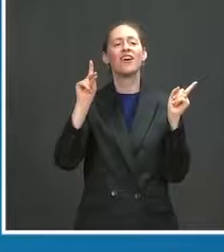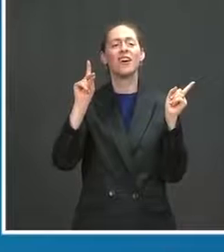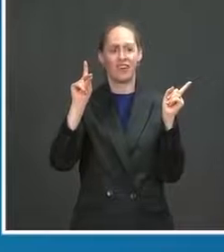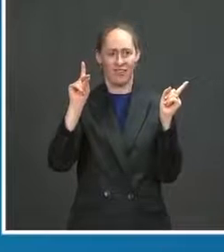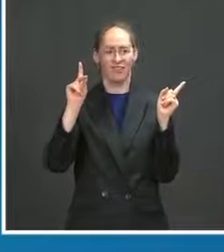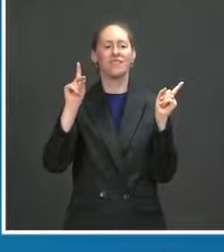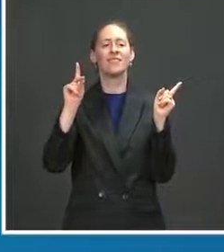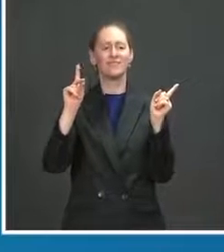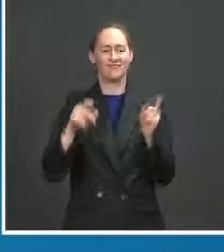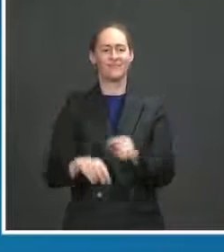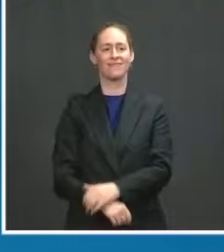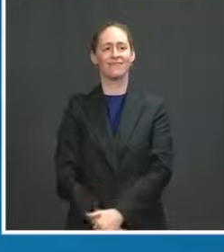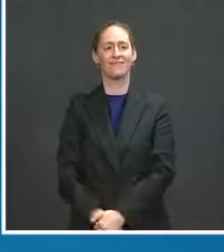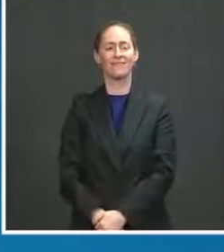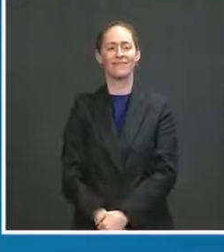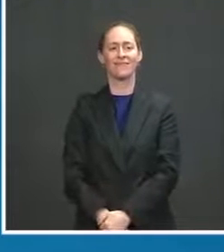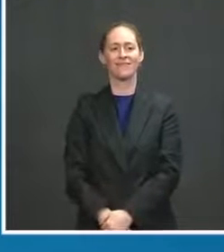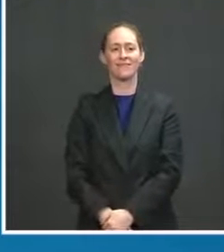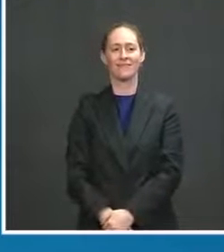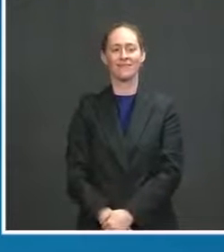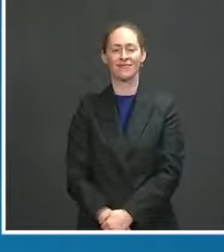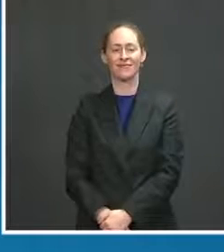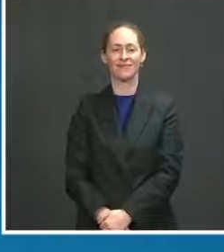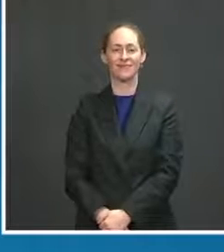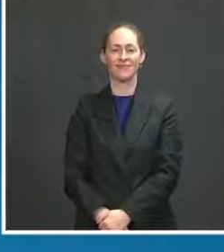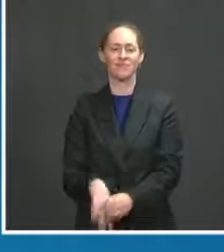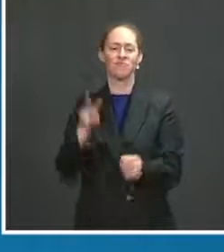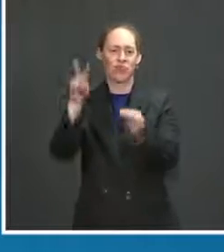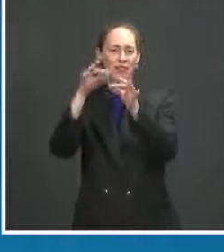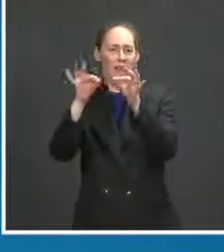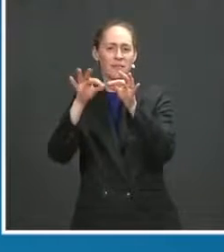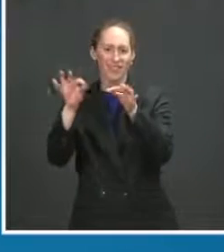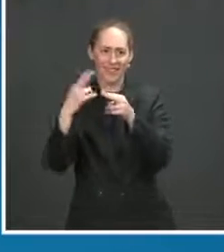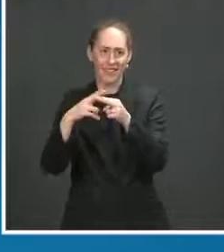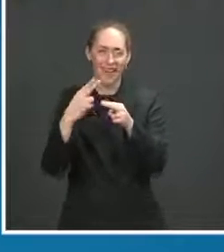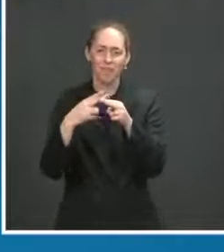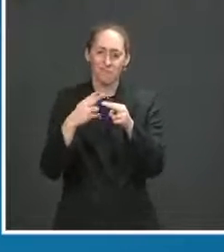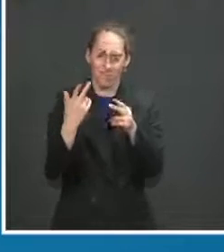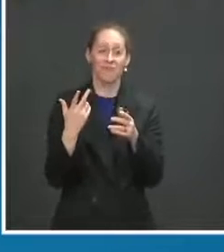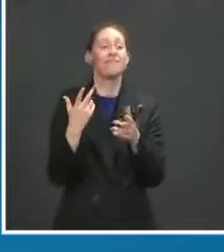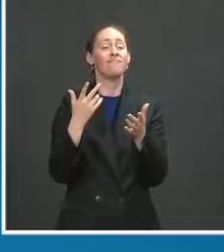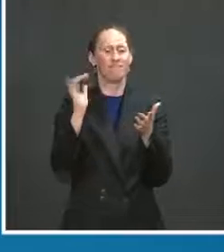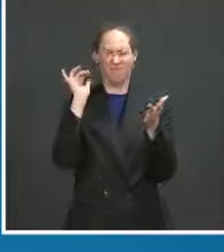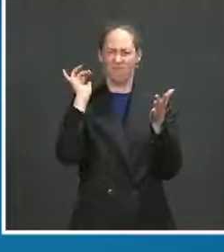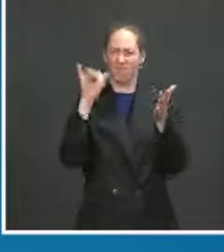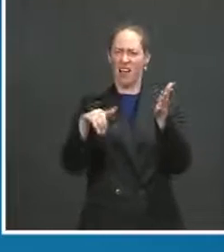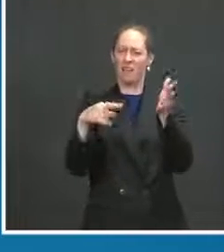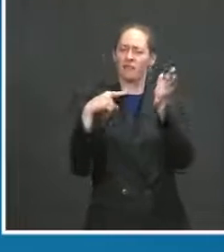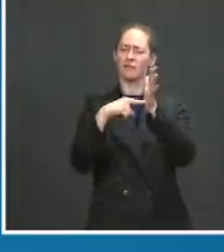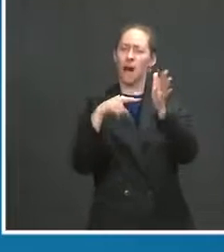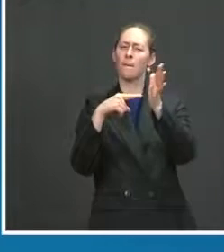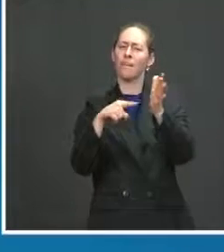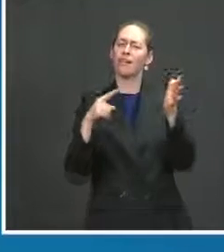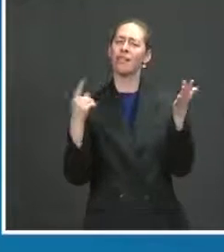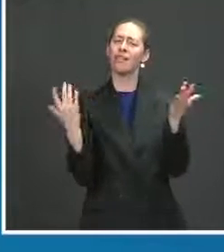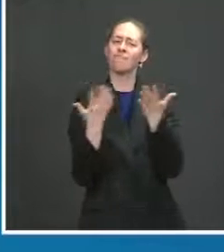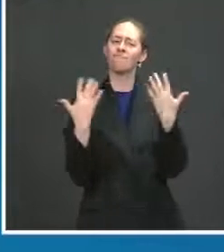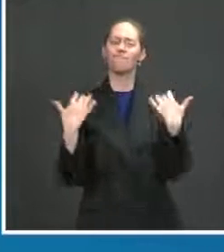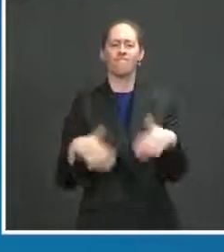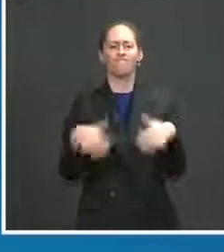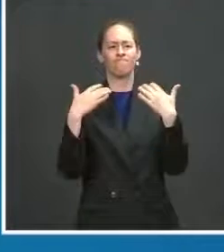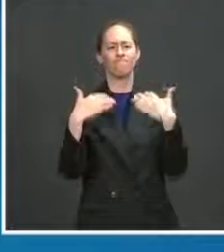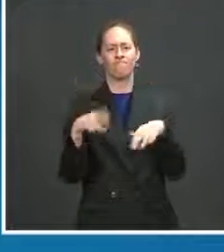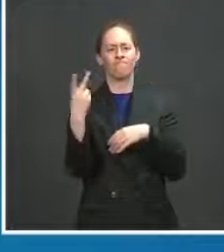That is the ultimate example of what I mean. In it together.